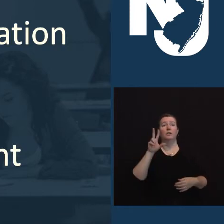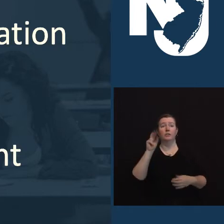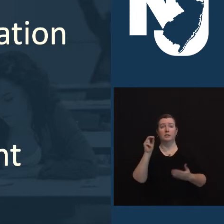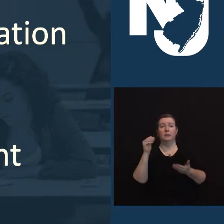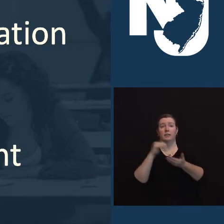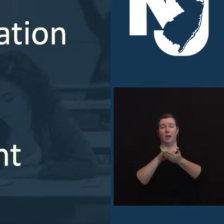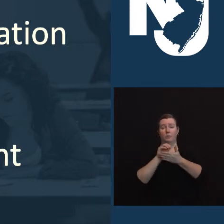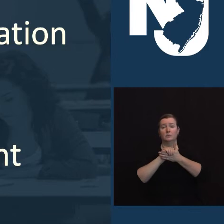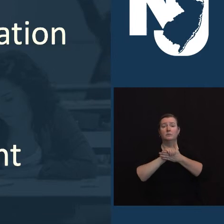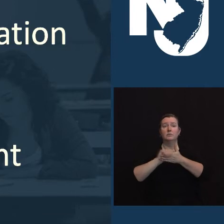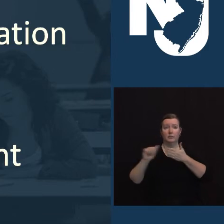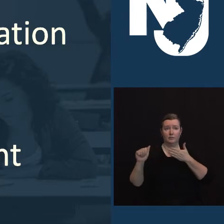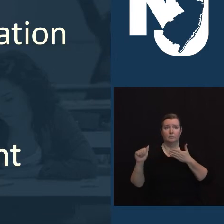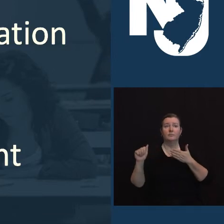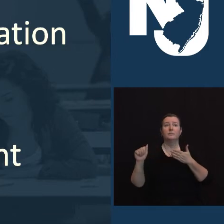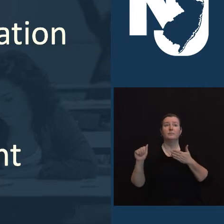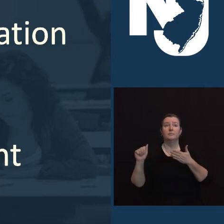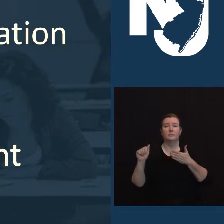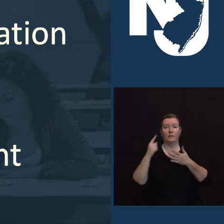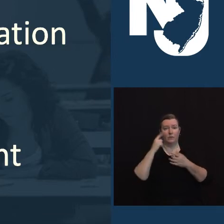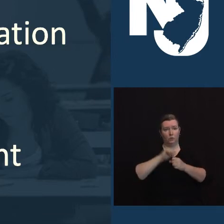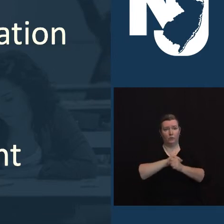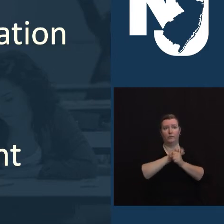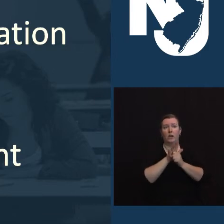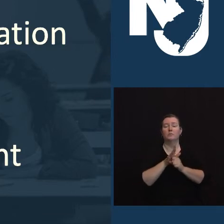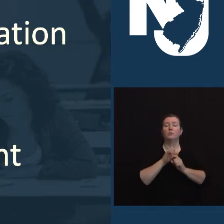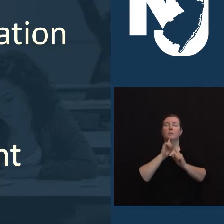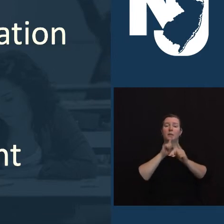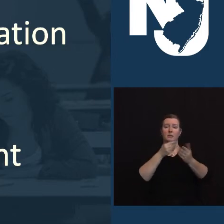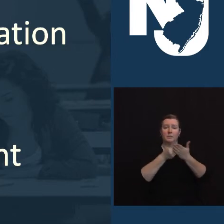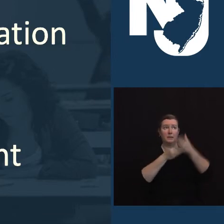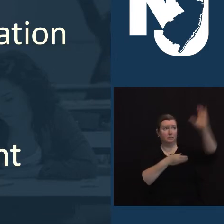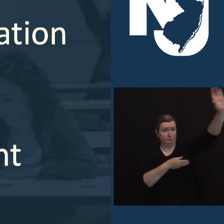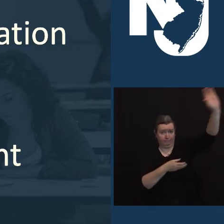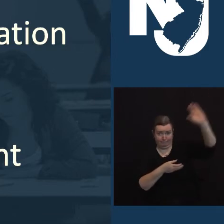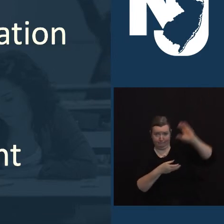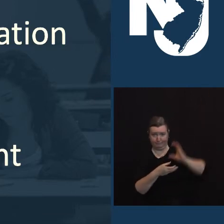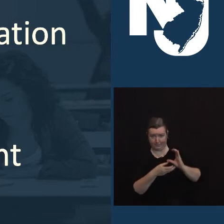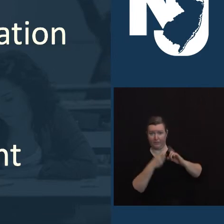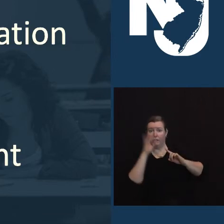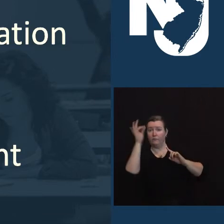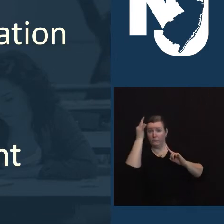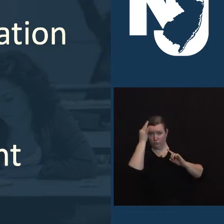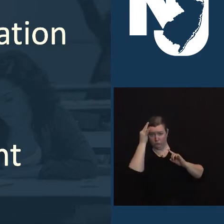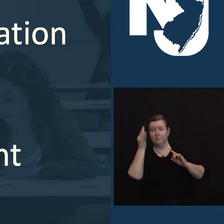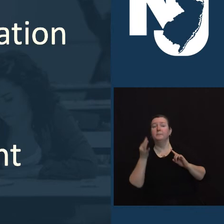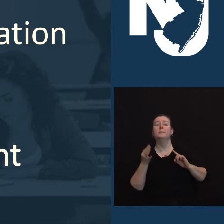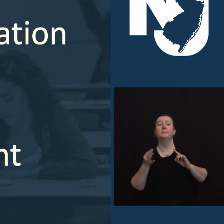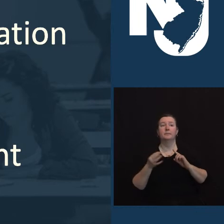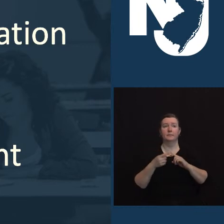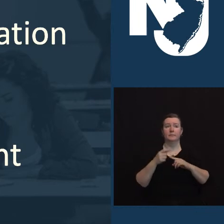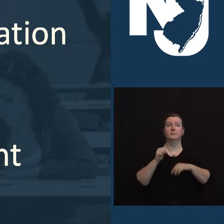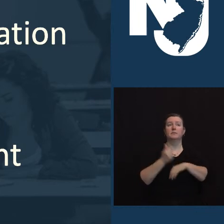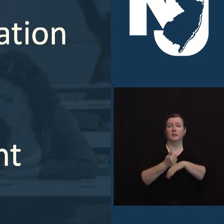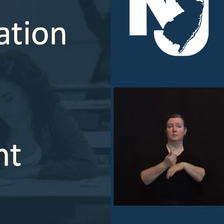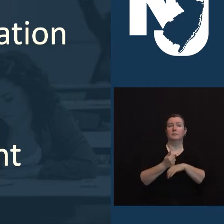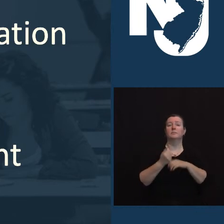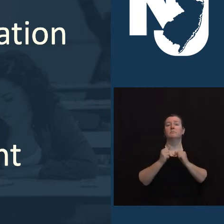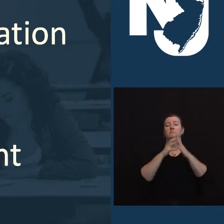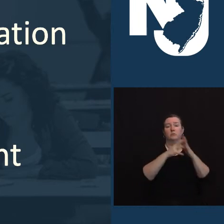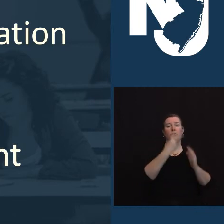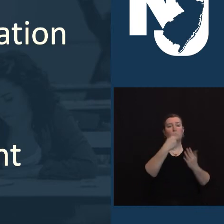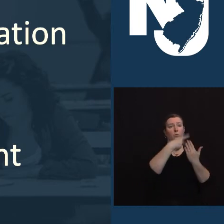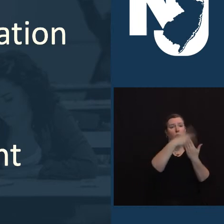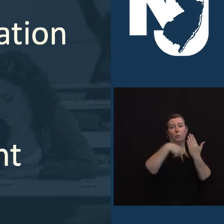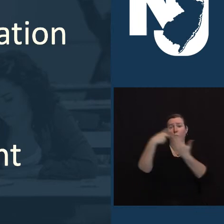last tranche of federal assistance, the office is setting up 2 new grant programs to ensure the goals of our overall state plan